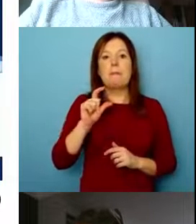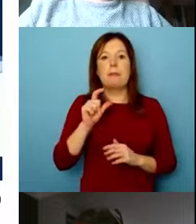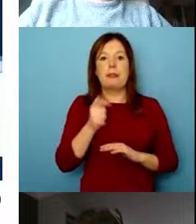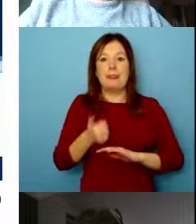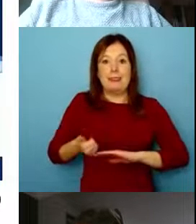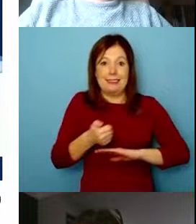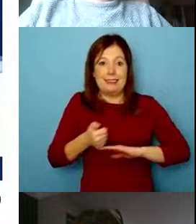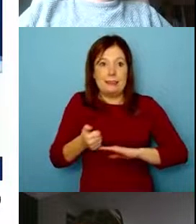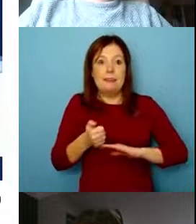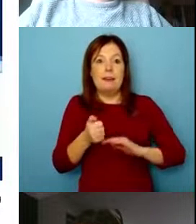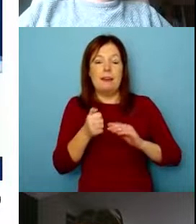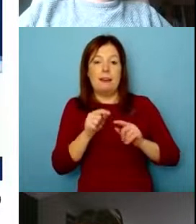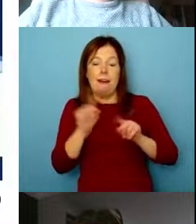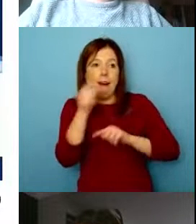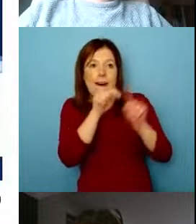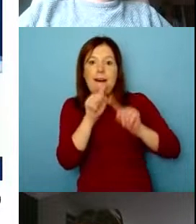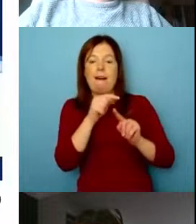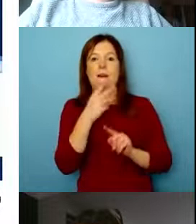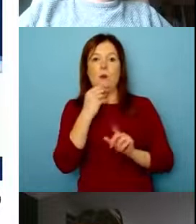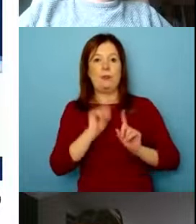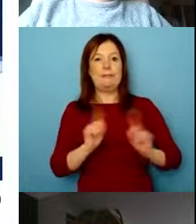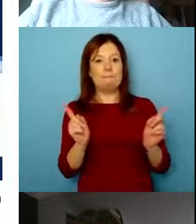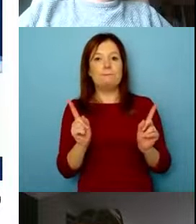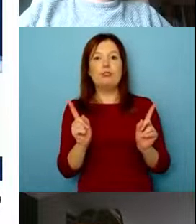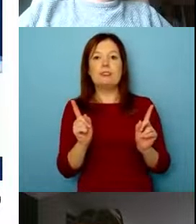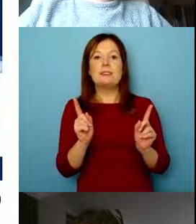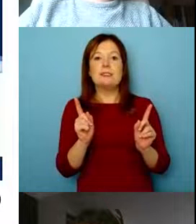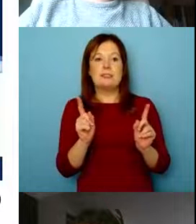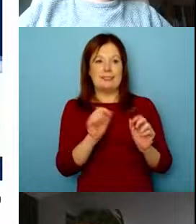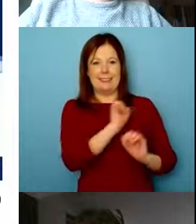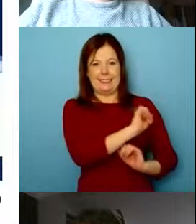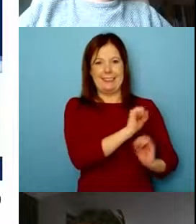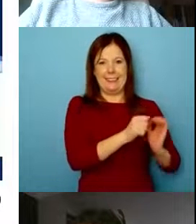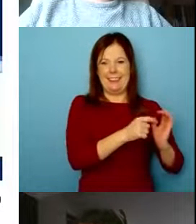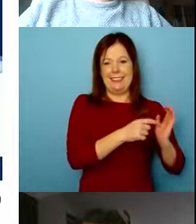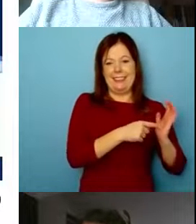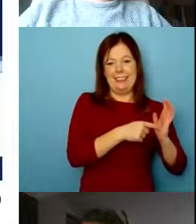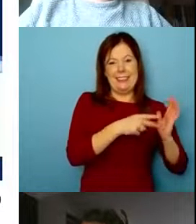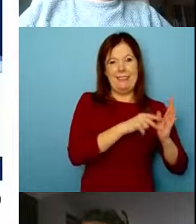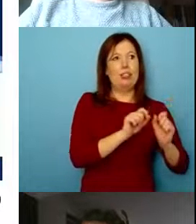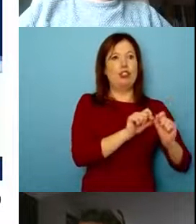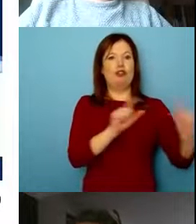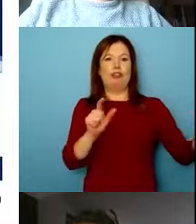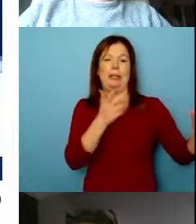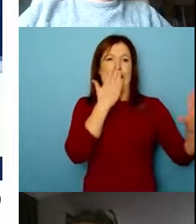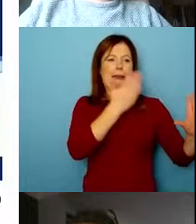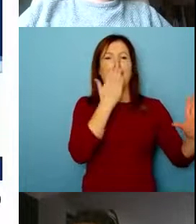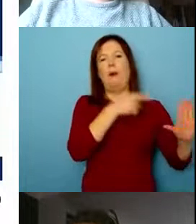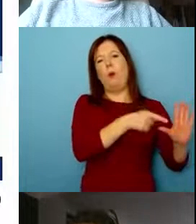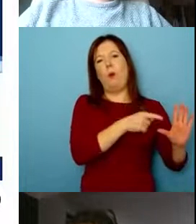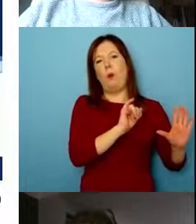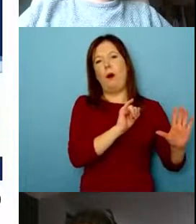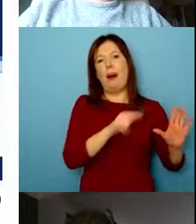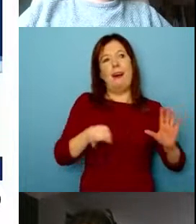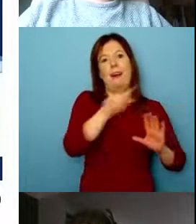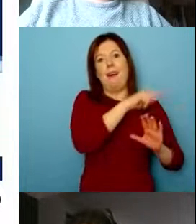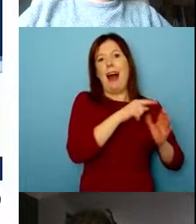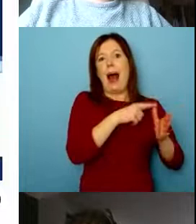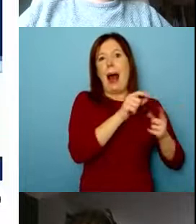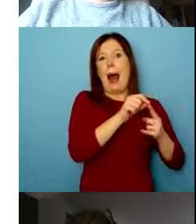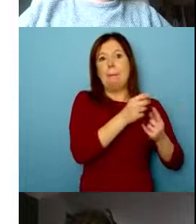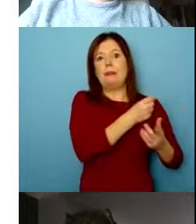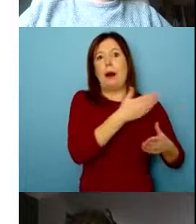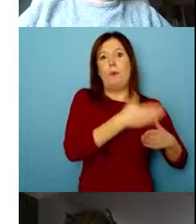navigation style as an alternative to the screen magnification, which is a generic feature that never works perfectly for all applications.